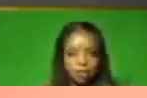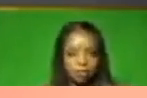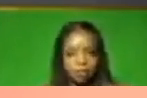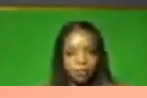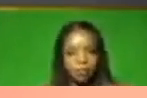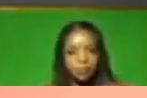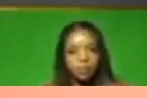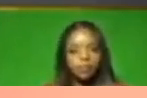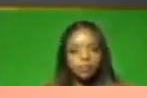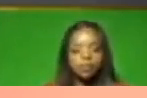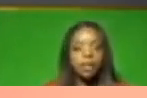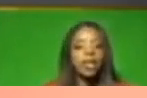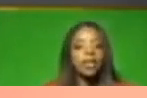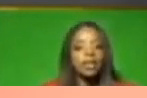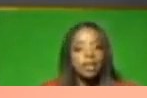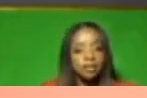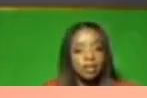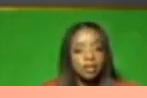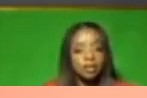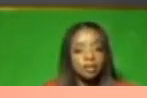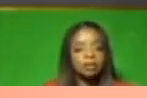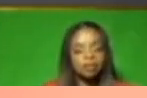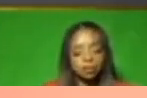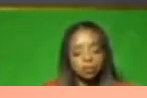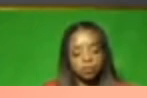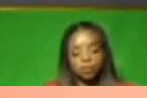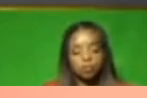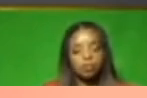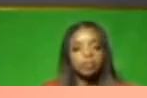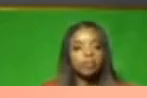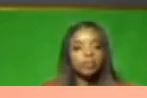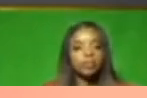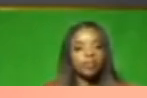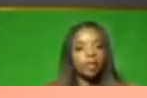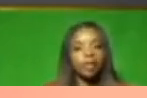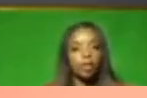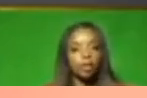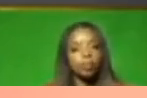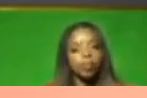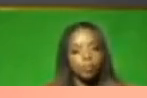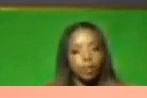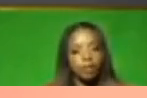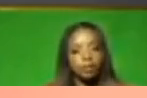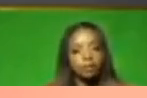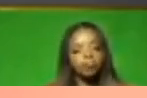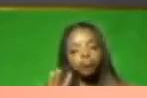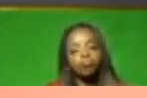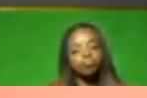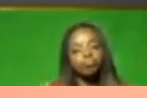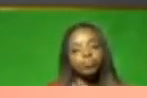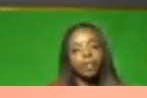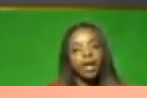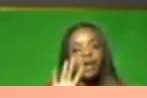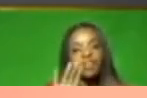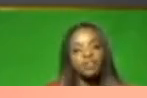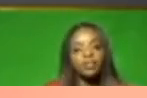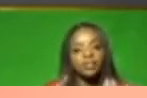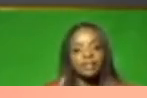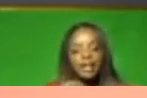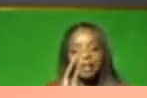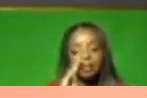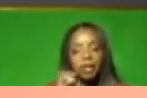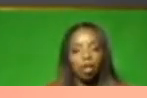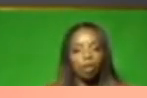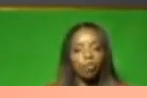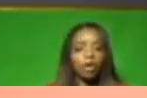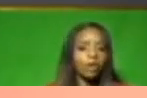And this has led to unlocking estimated 56 billion rand of investment